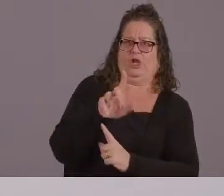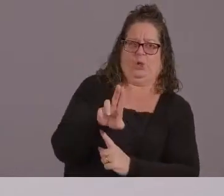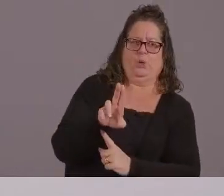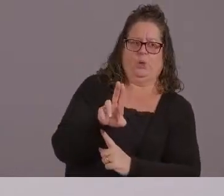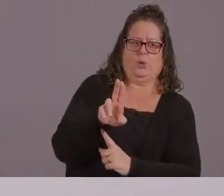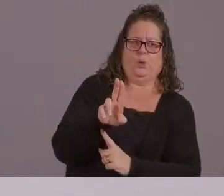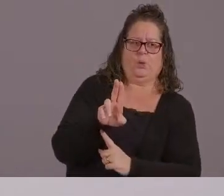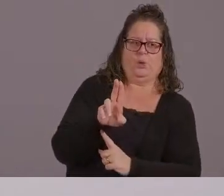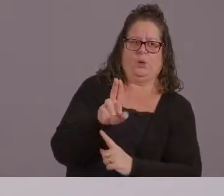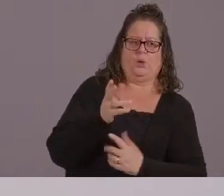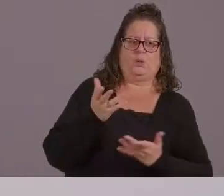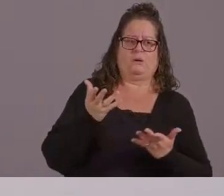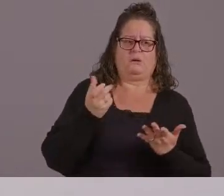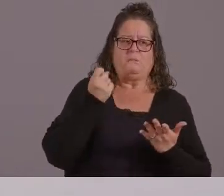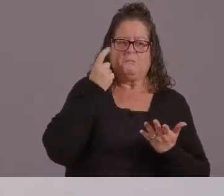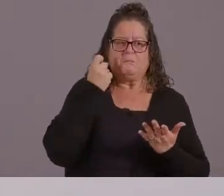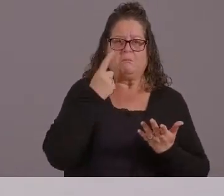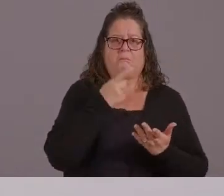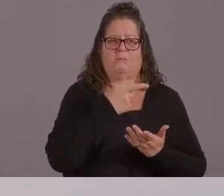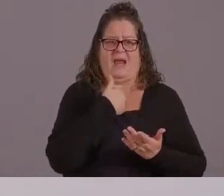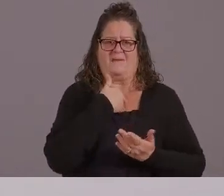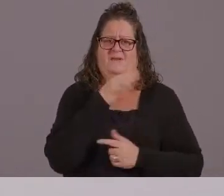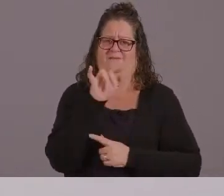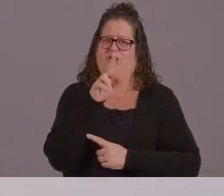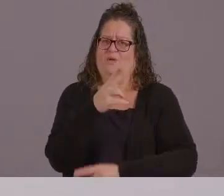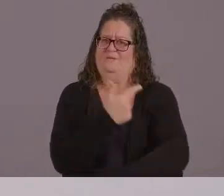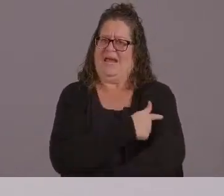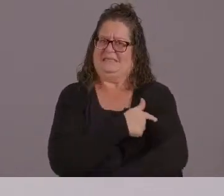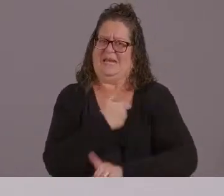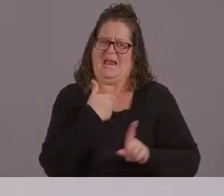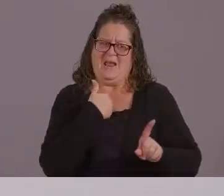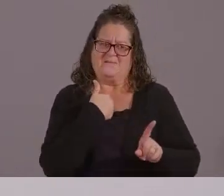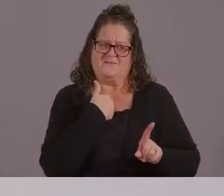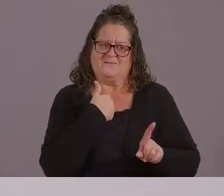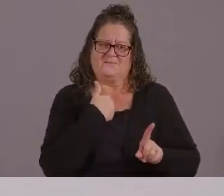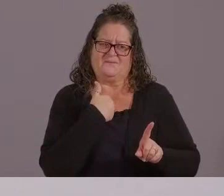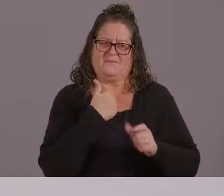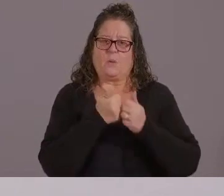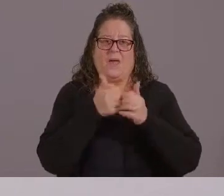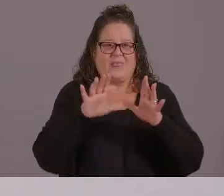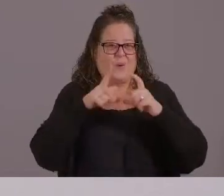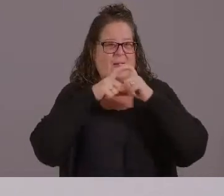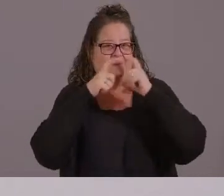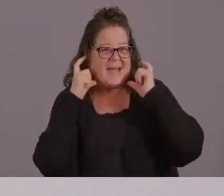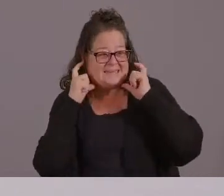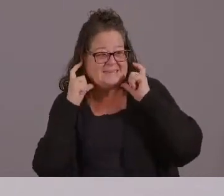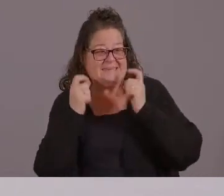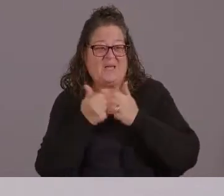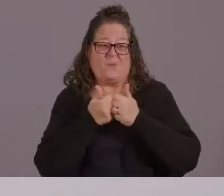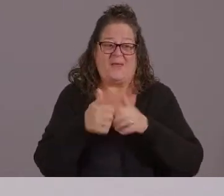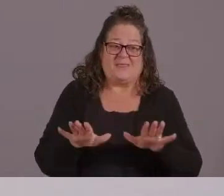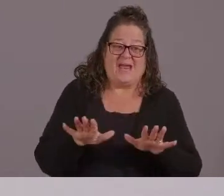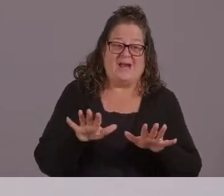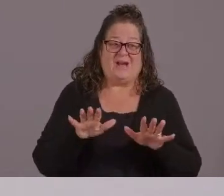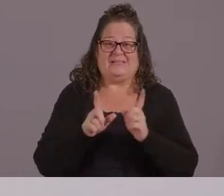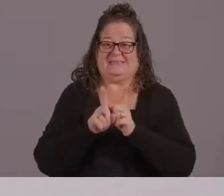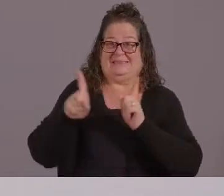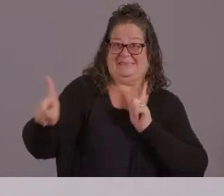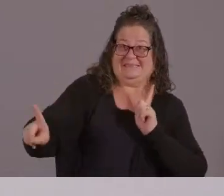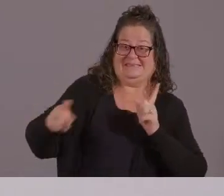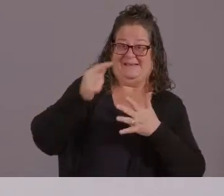individuals, which Arizona has done a great job at, that's going to reduce that hospitalization, and we can move forward with the mitigation